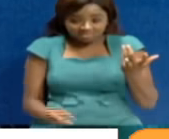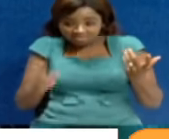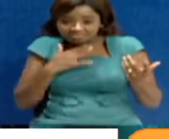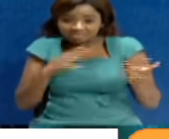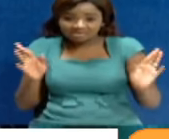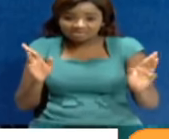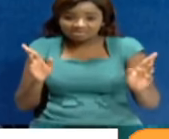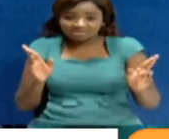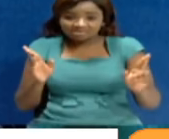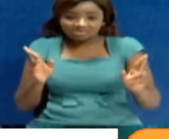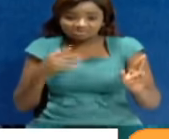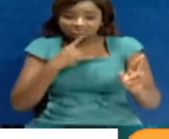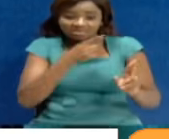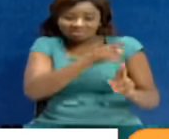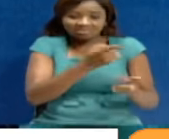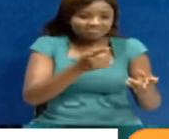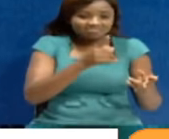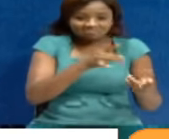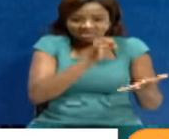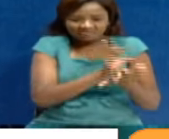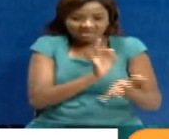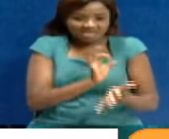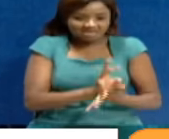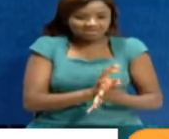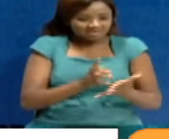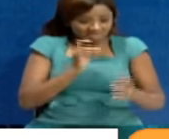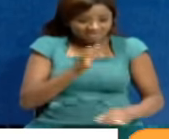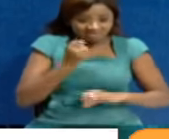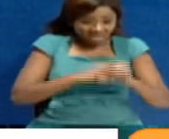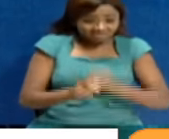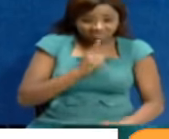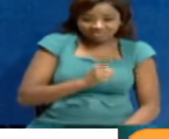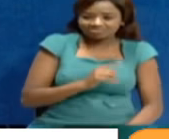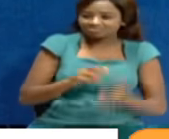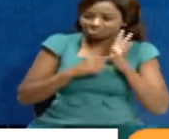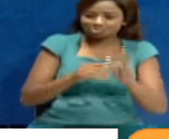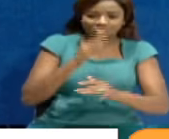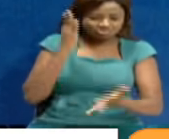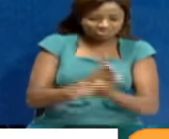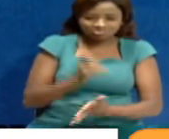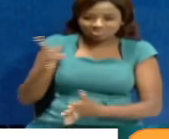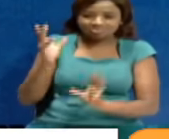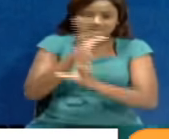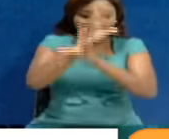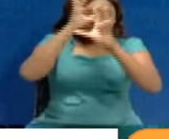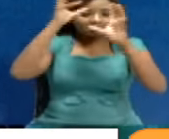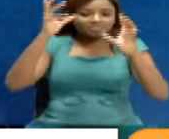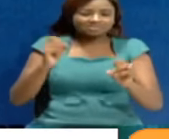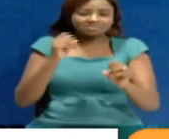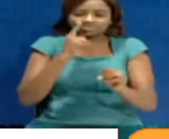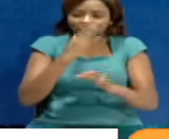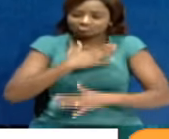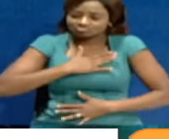he did so, he would have cemented his legacy as a president that is pro the rule of law, as a president that